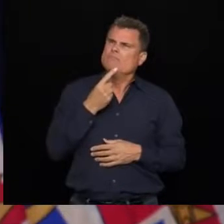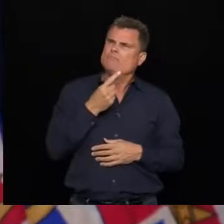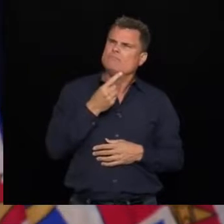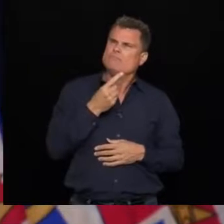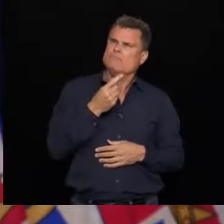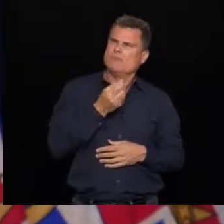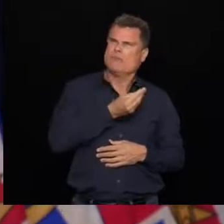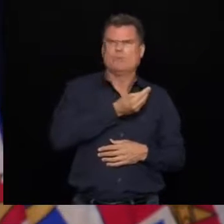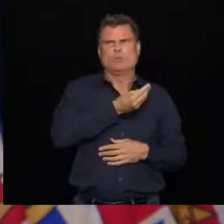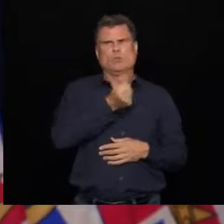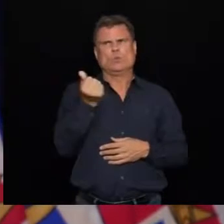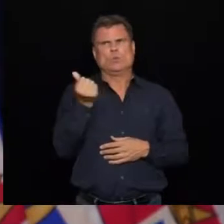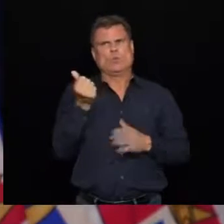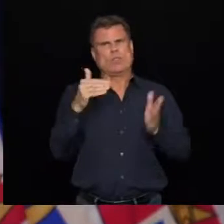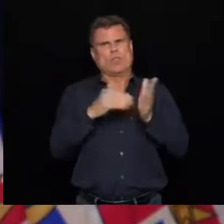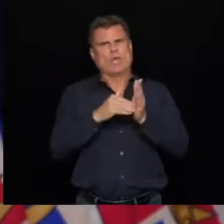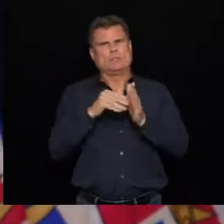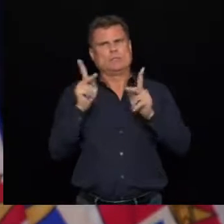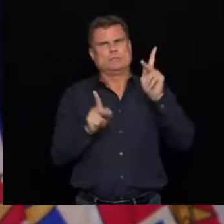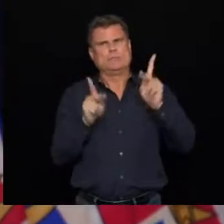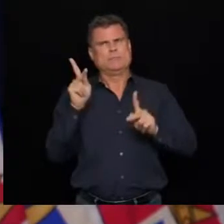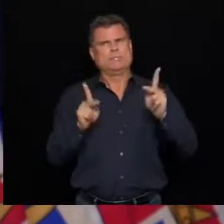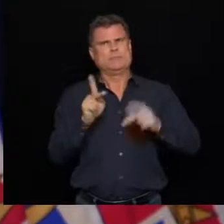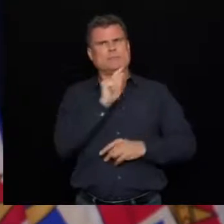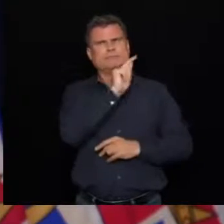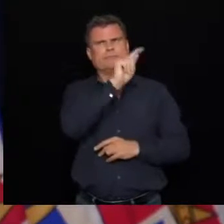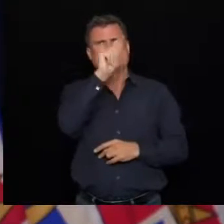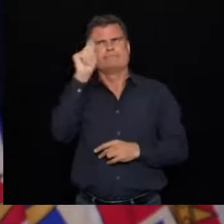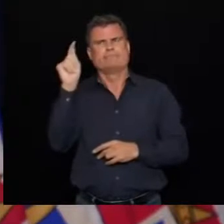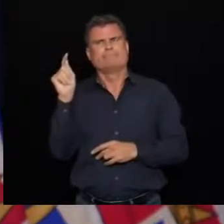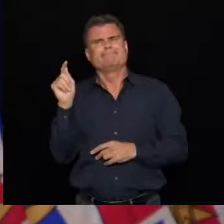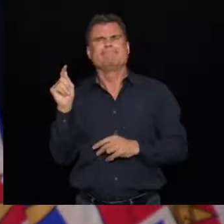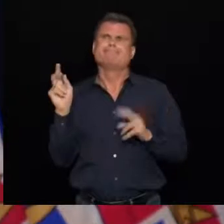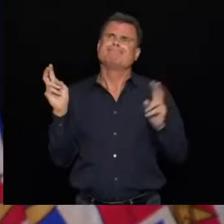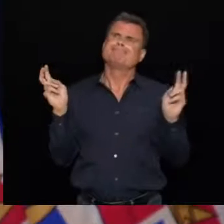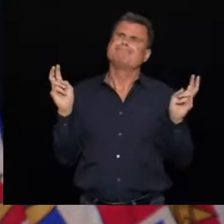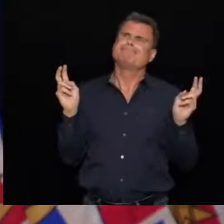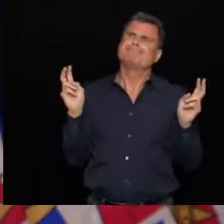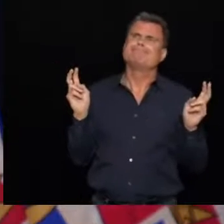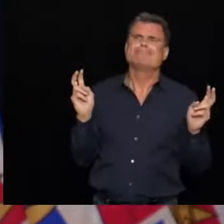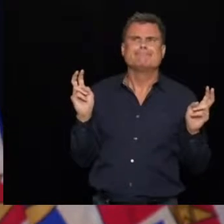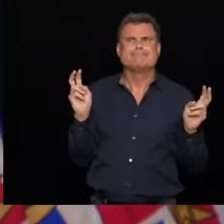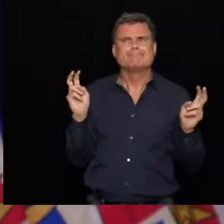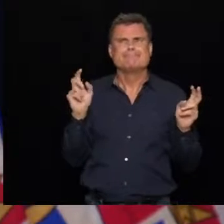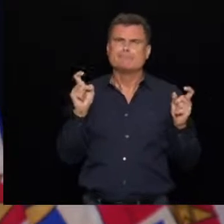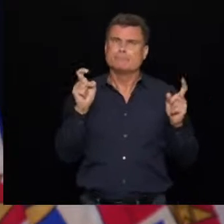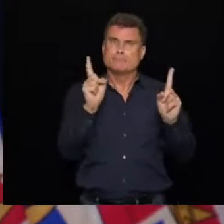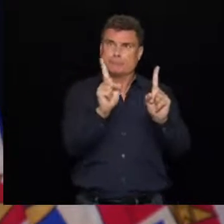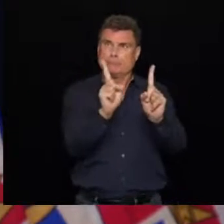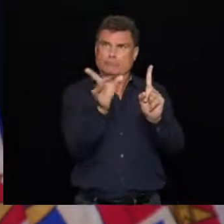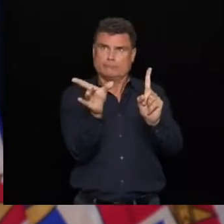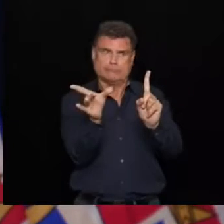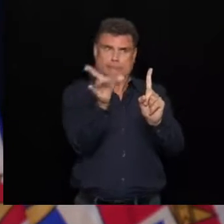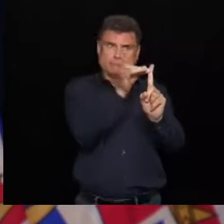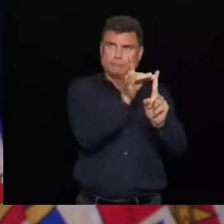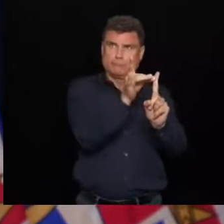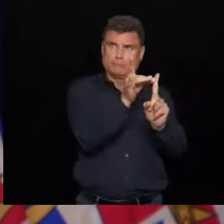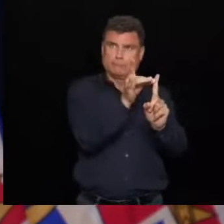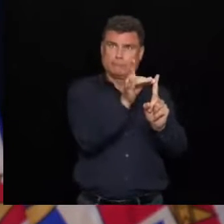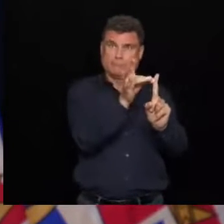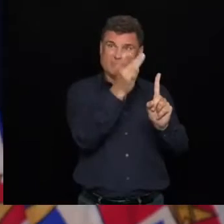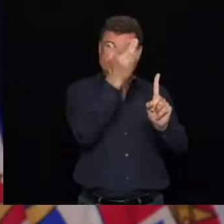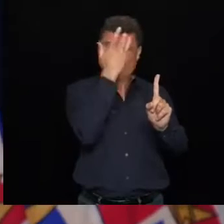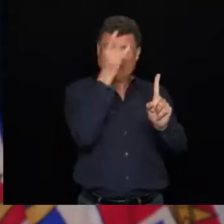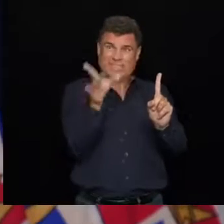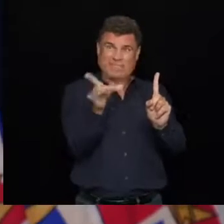or potential contact. Do these people get tested, or are they kind of in limbo? Are their lives in limbo